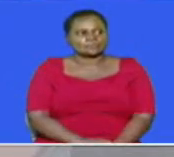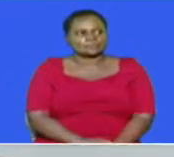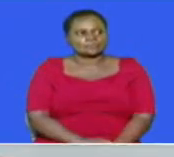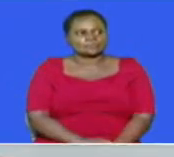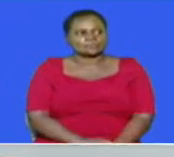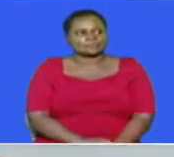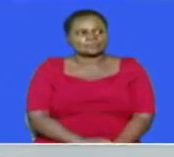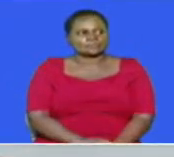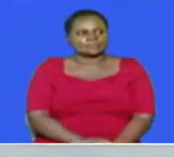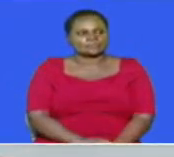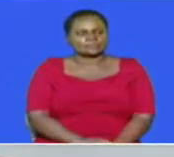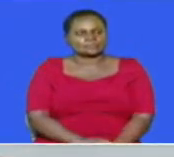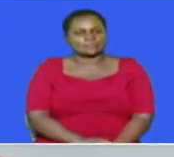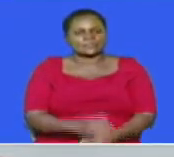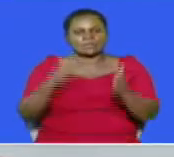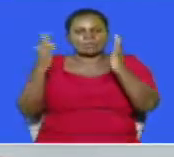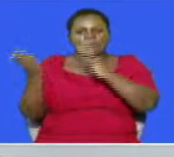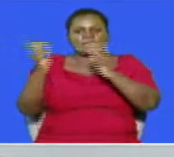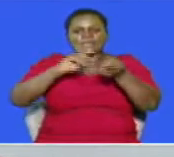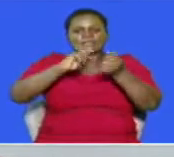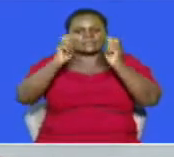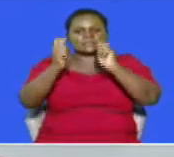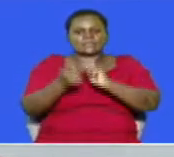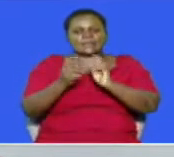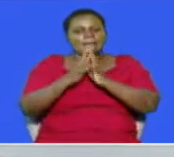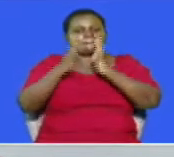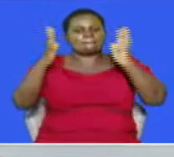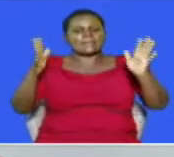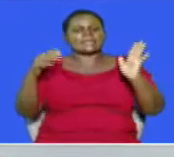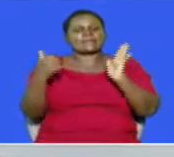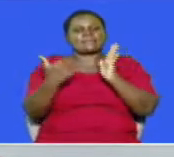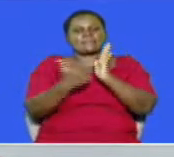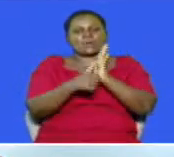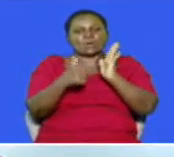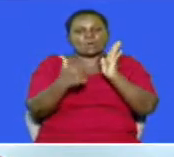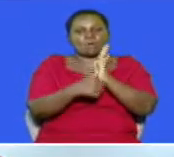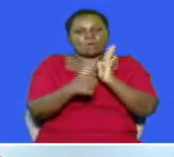Now, climate change remains one of the biggest humanitarian crises of our time.